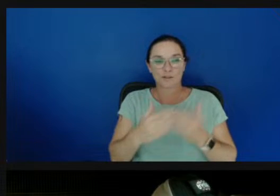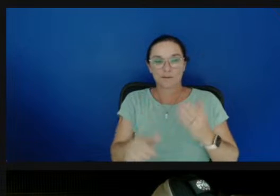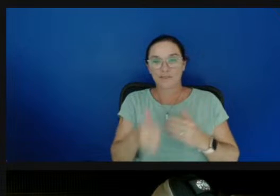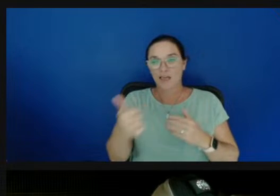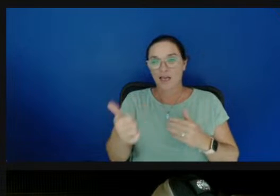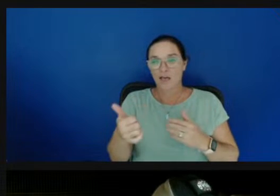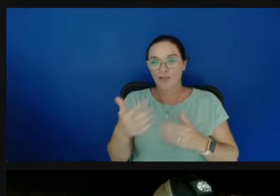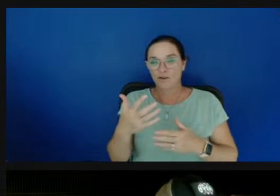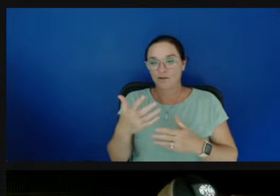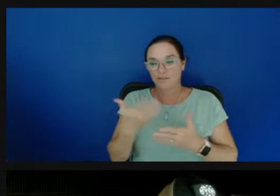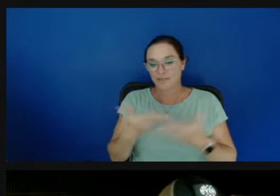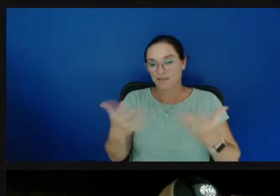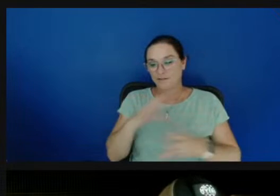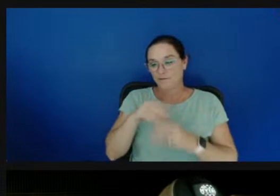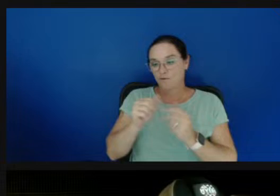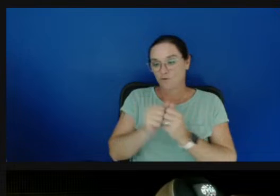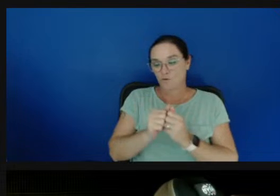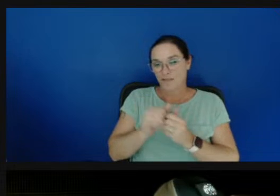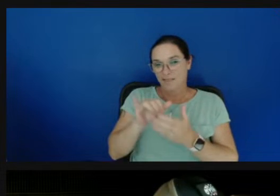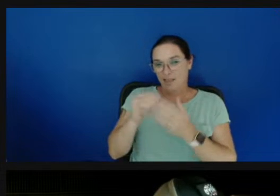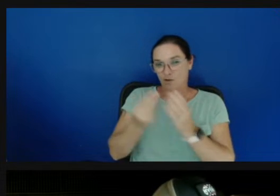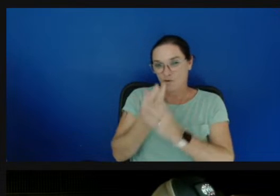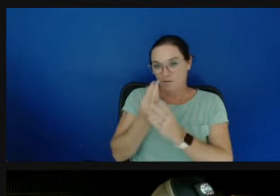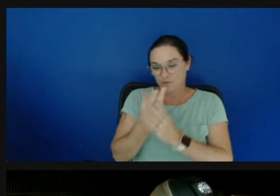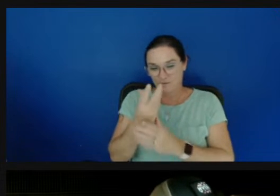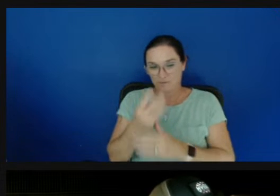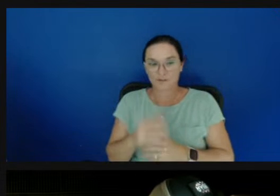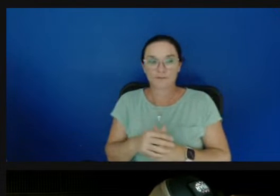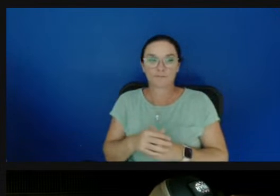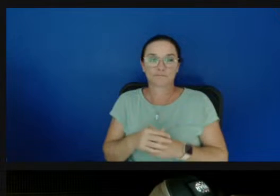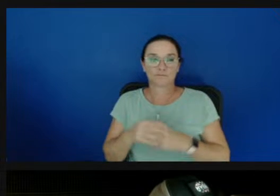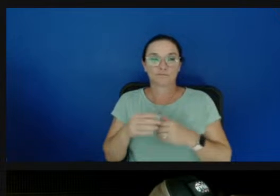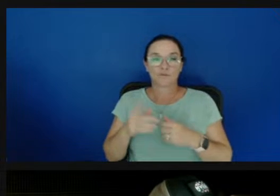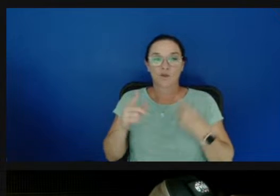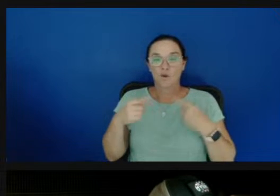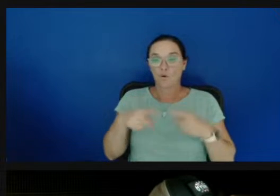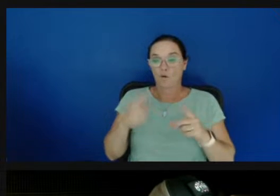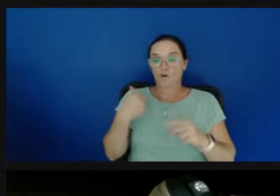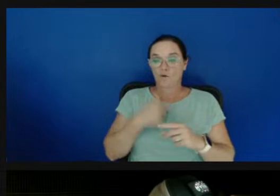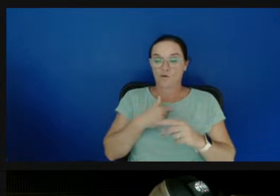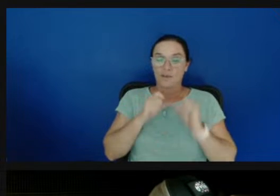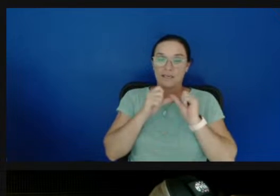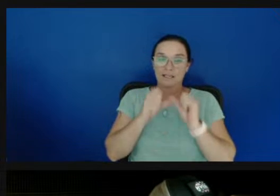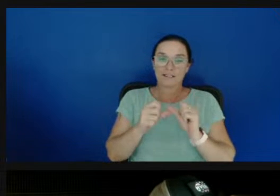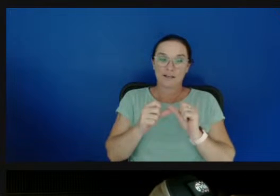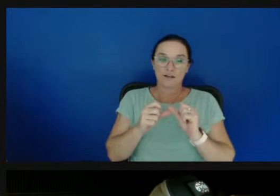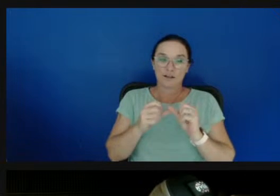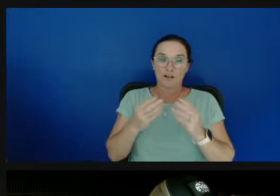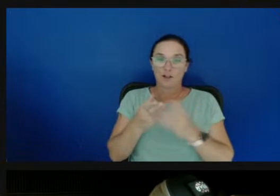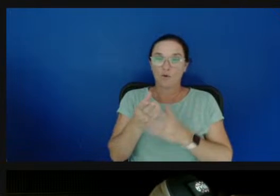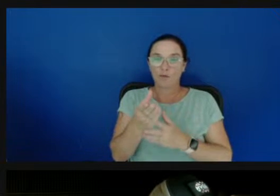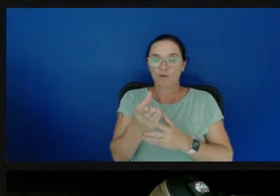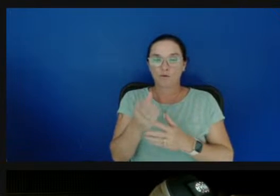of 24 as we continue working through the centennial of this event